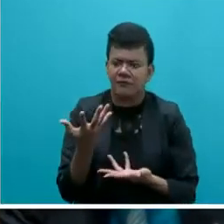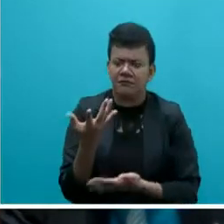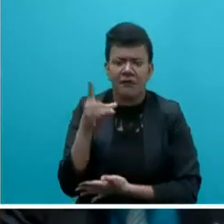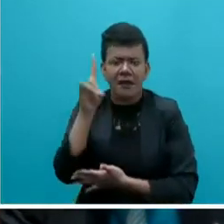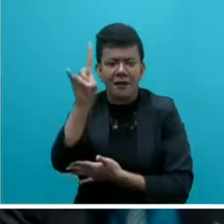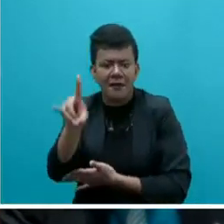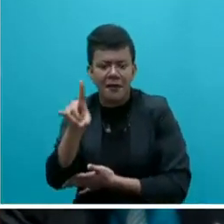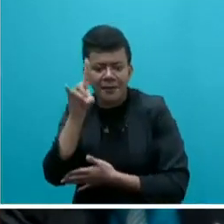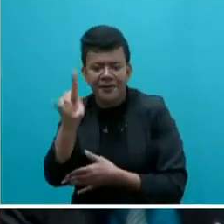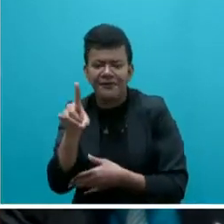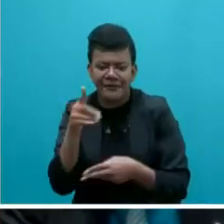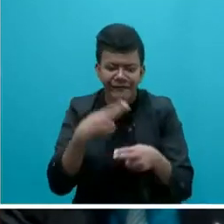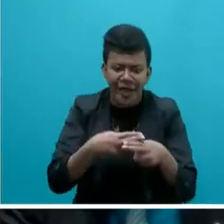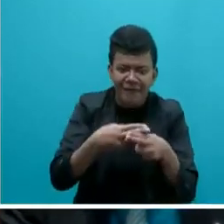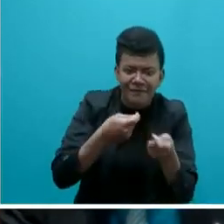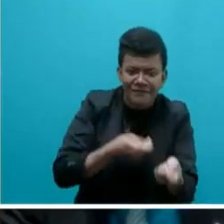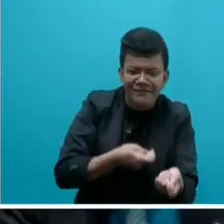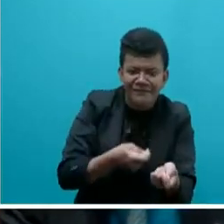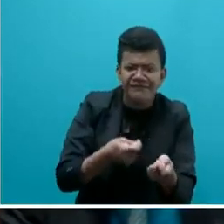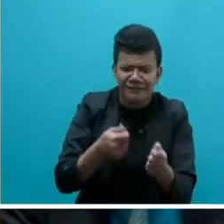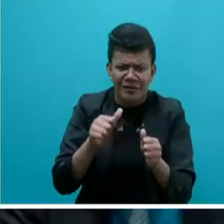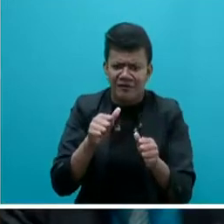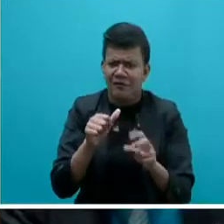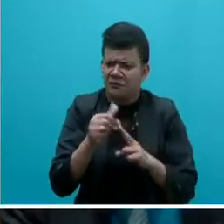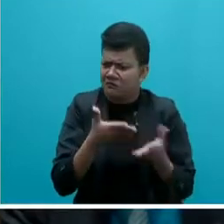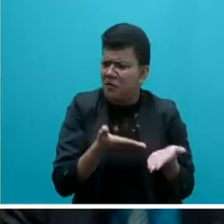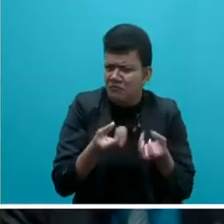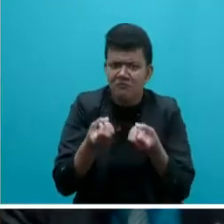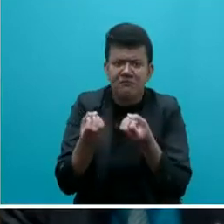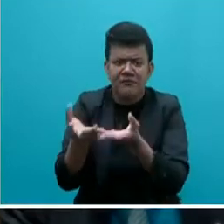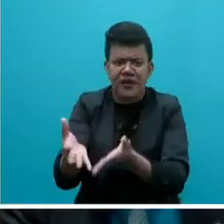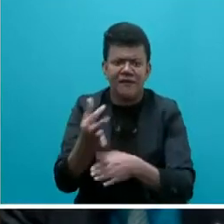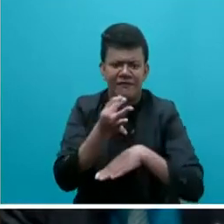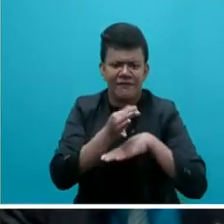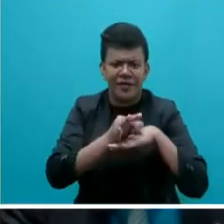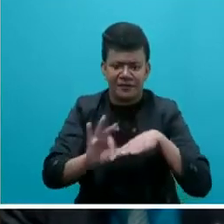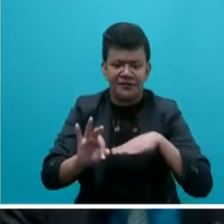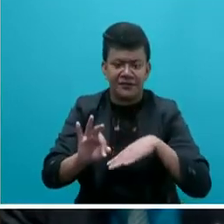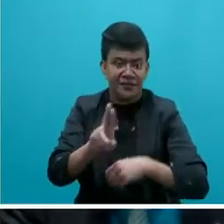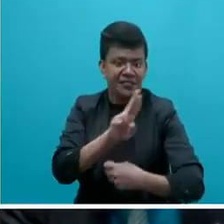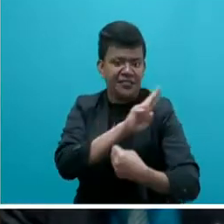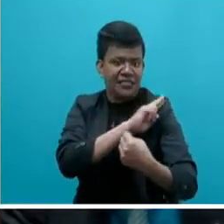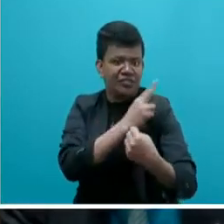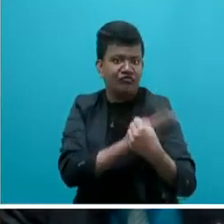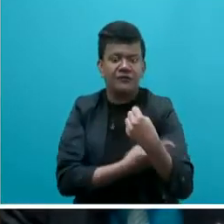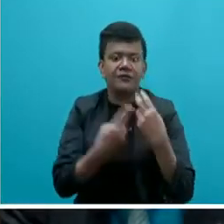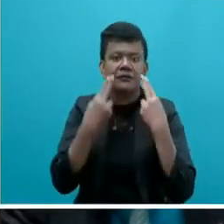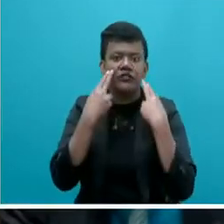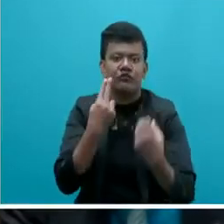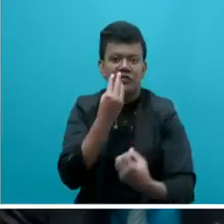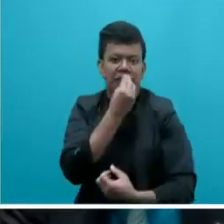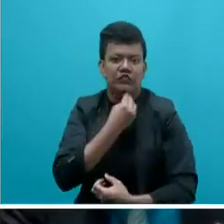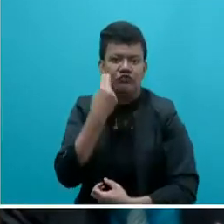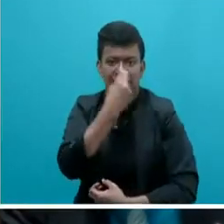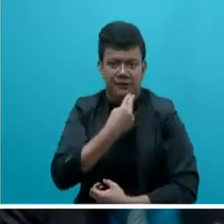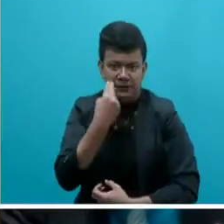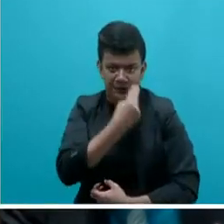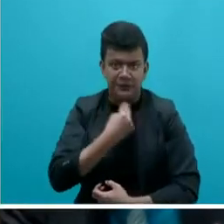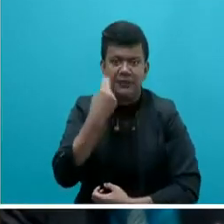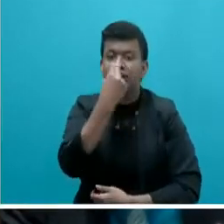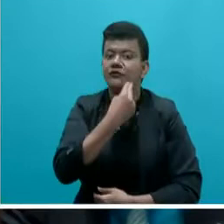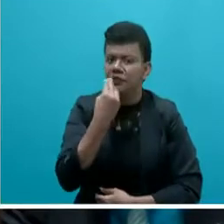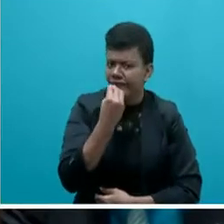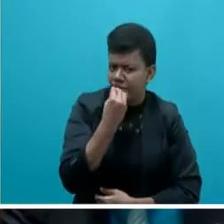and nutritious food. Backyard or home gardens have been an integral component of family farming and local food